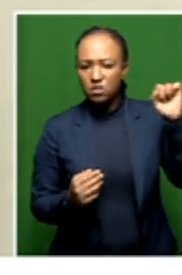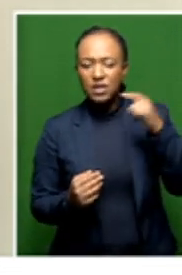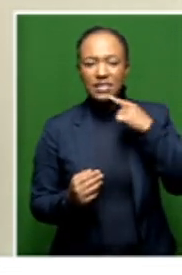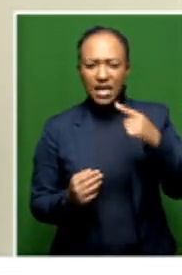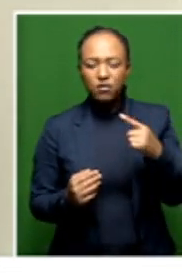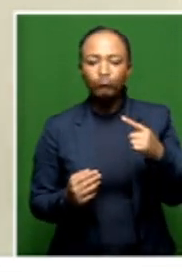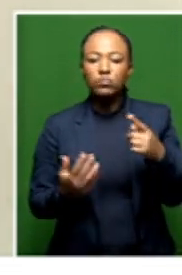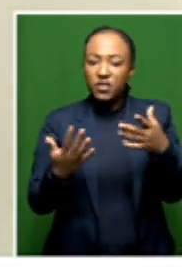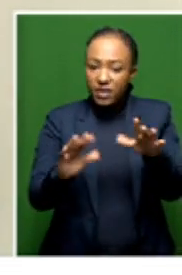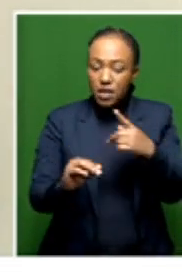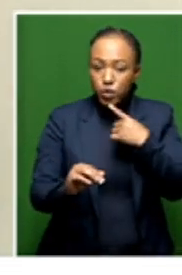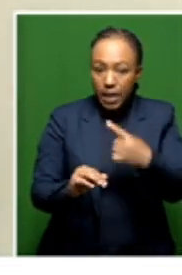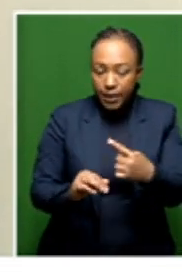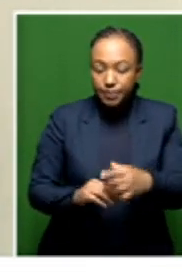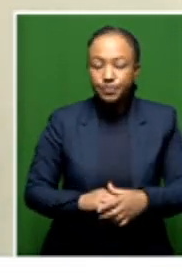alliance, he said,